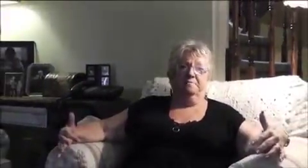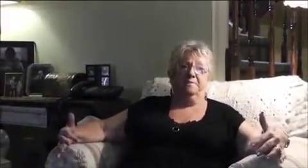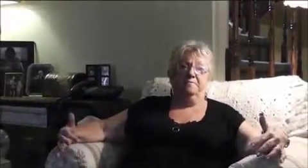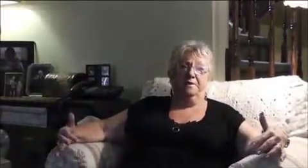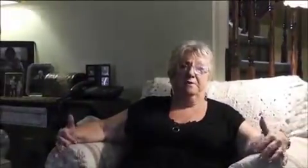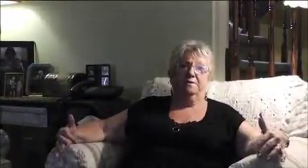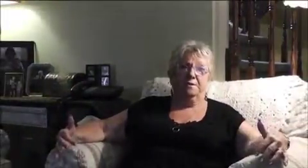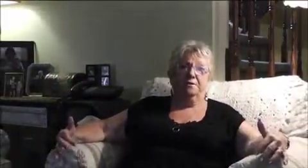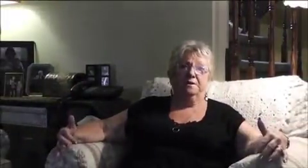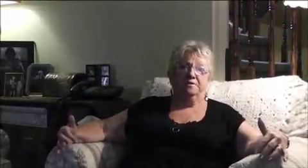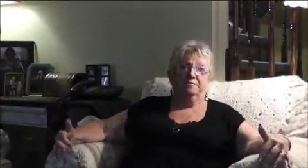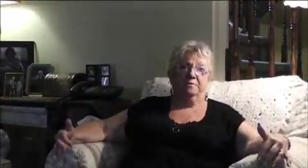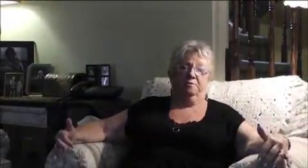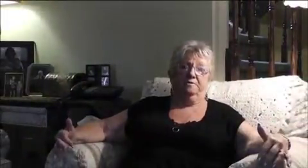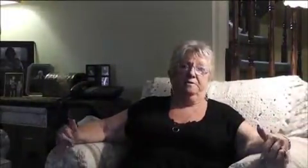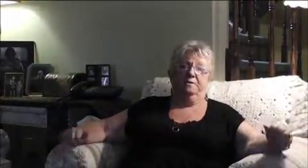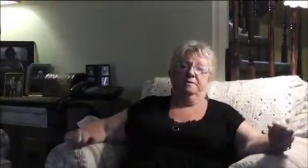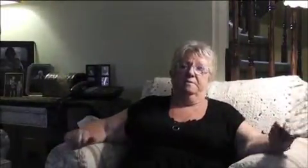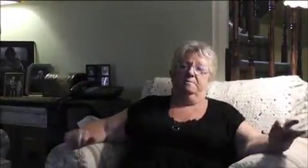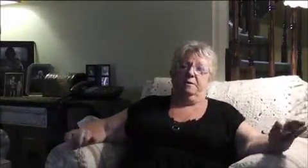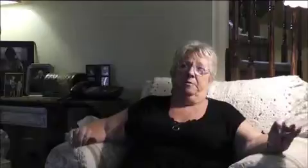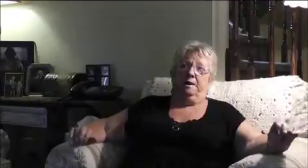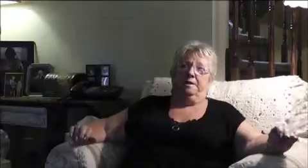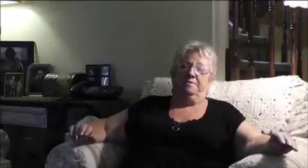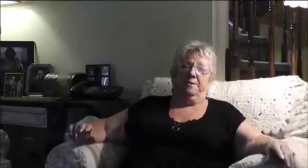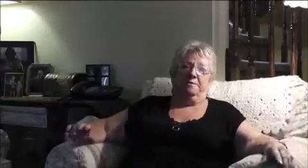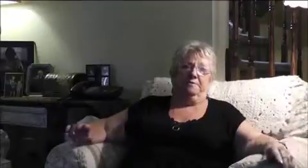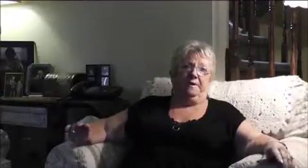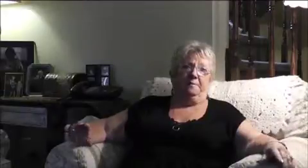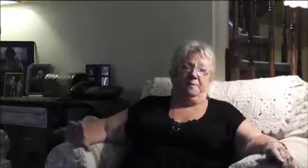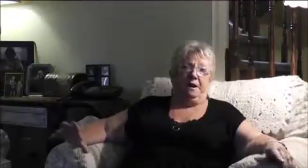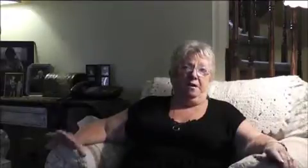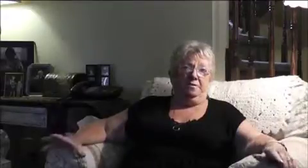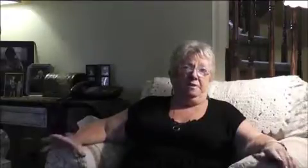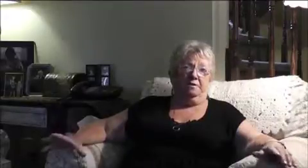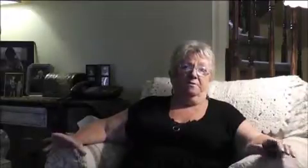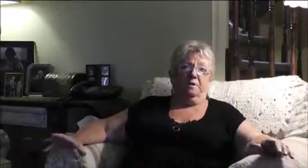that have been very, very difficult. But when I developed